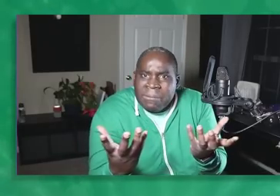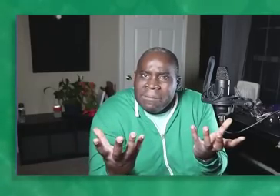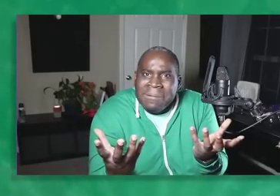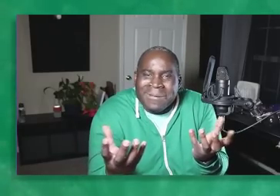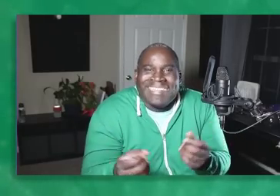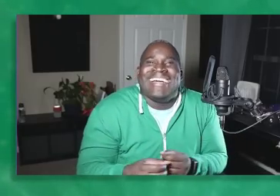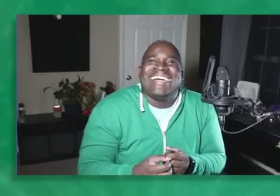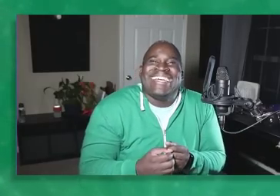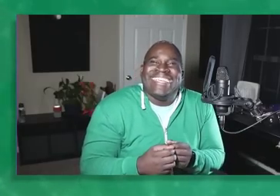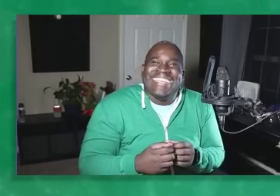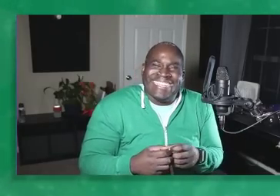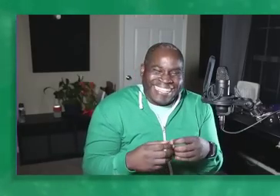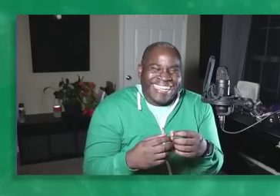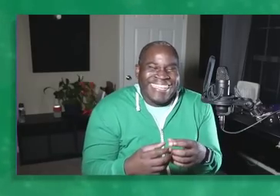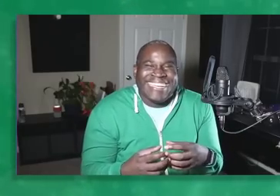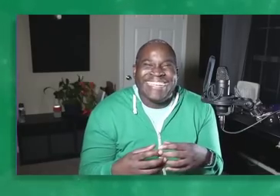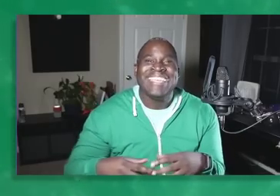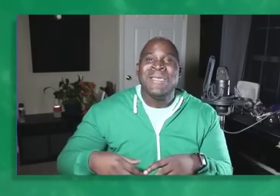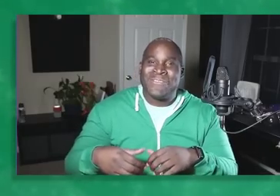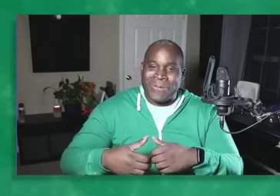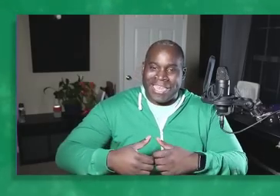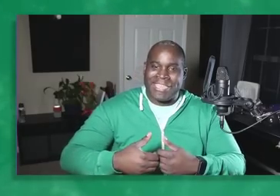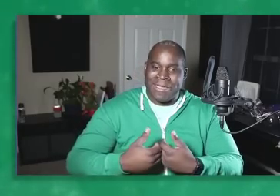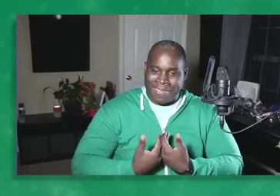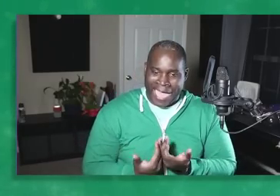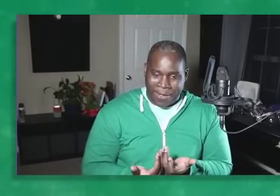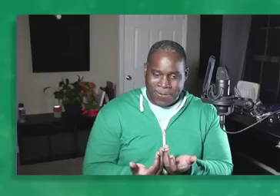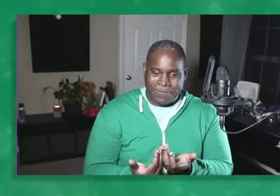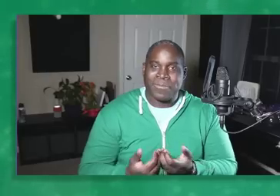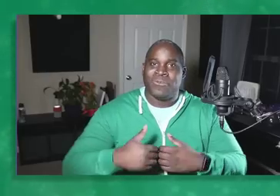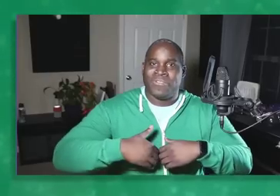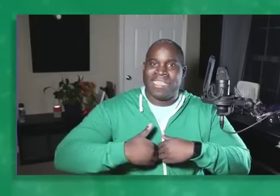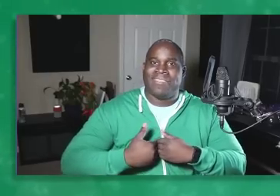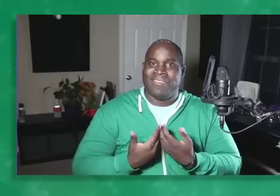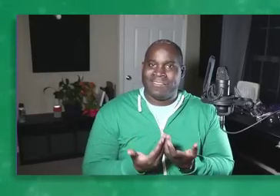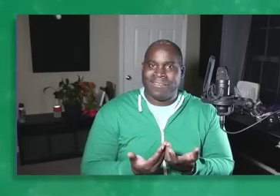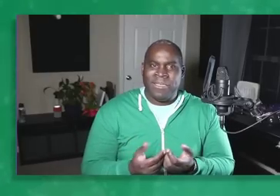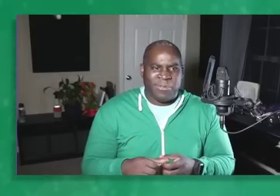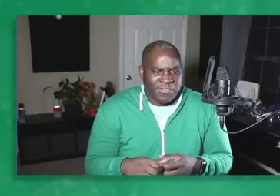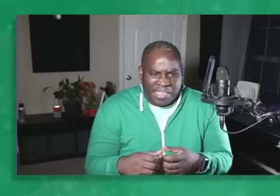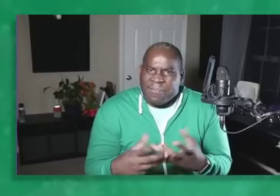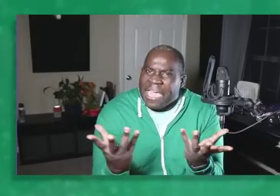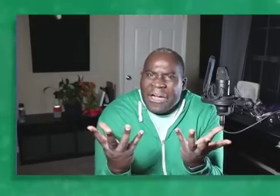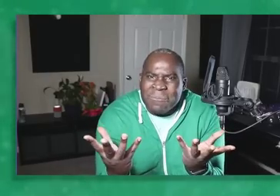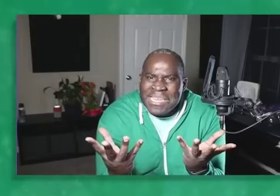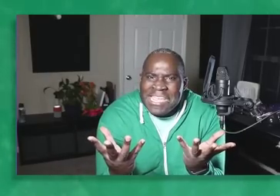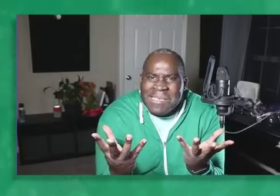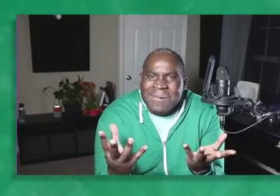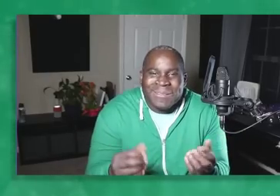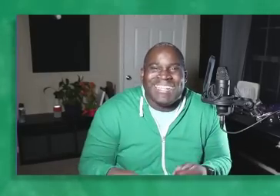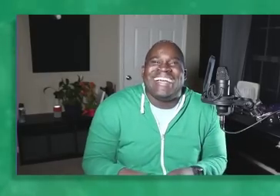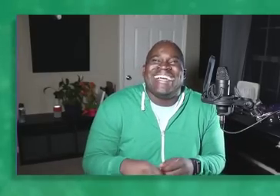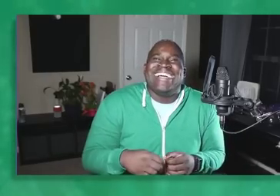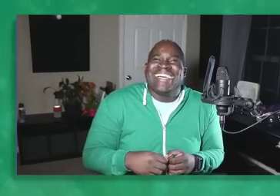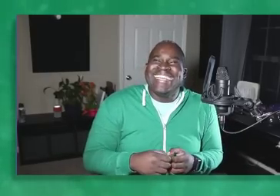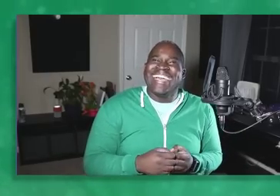oh? So like you have how, which is like this, But you also have, how many?